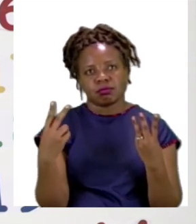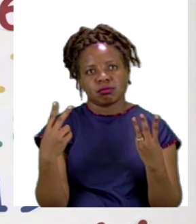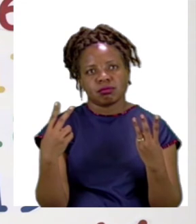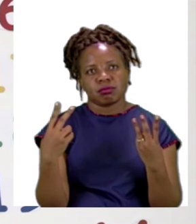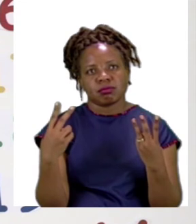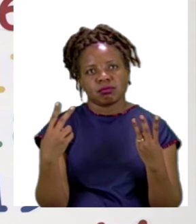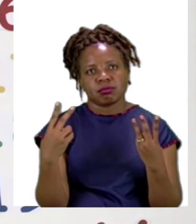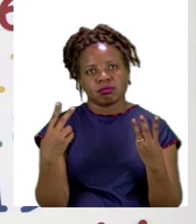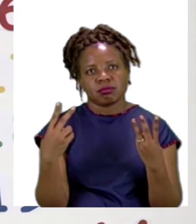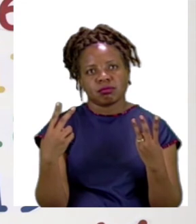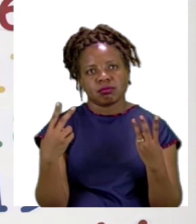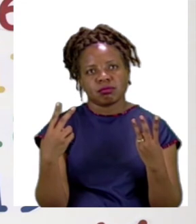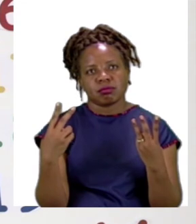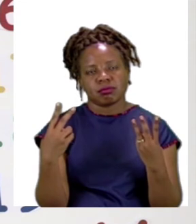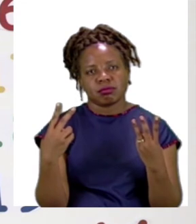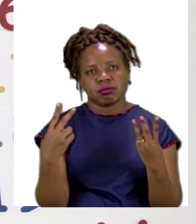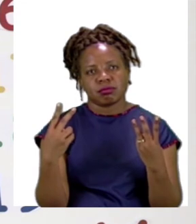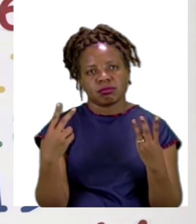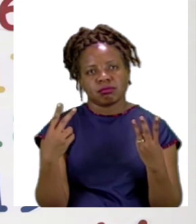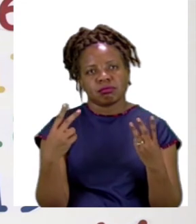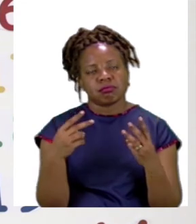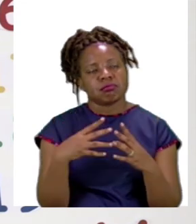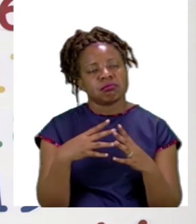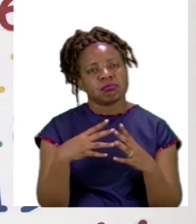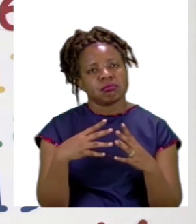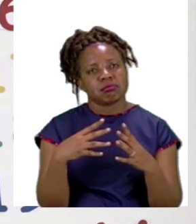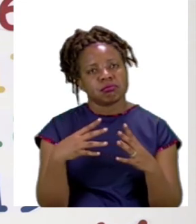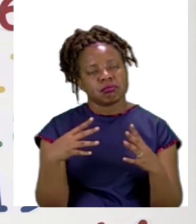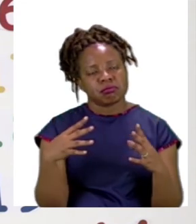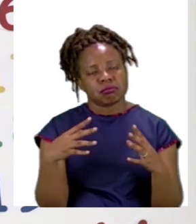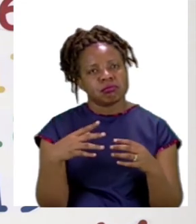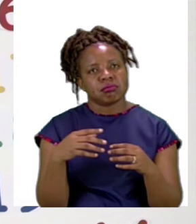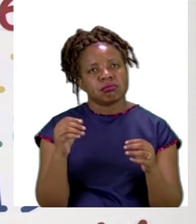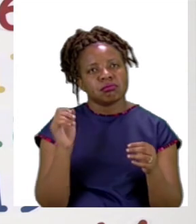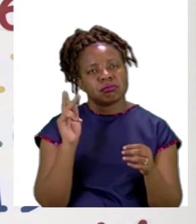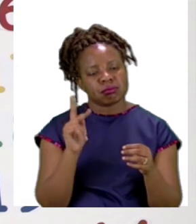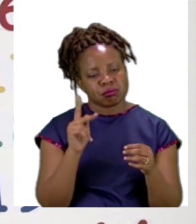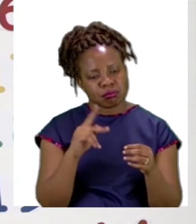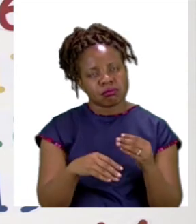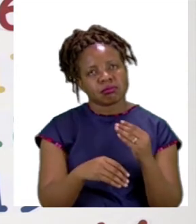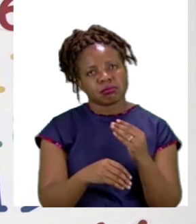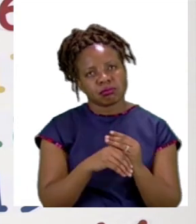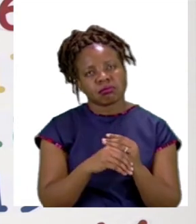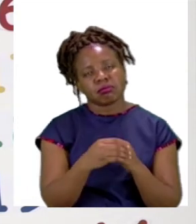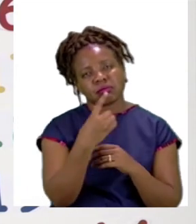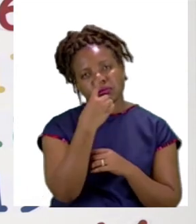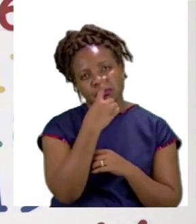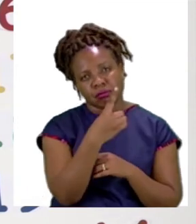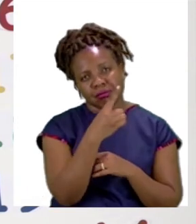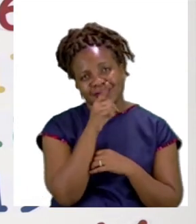Oh no, it's too big because even after that 12, we need